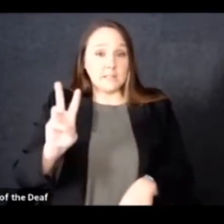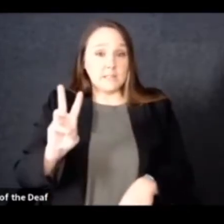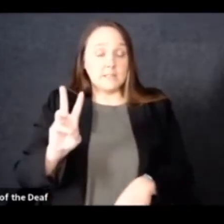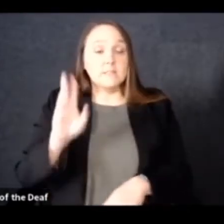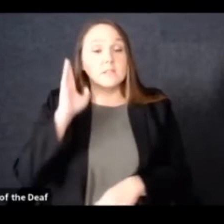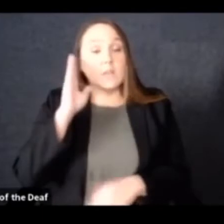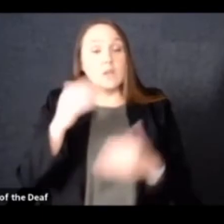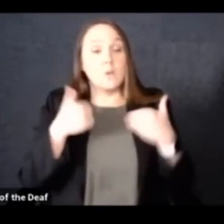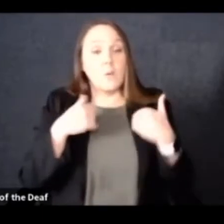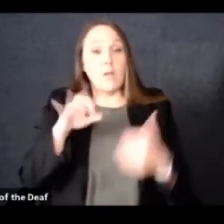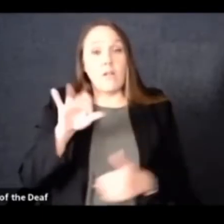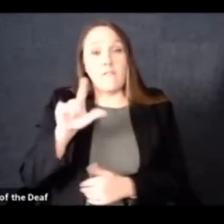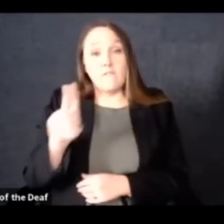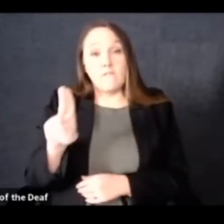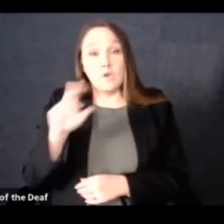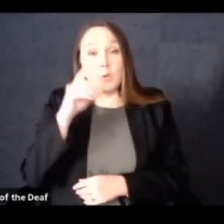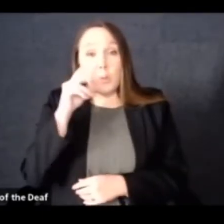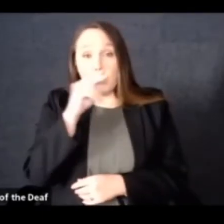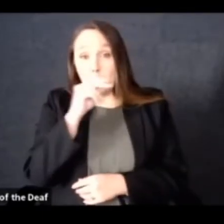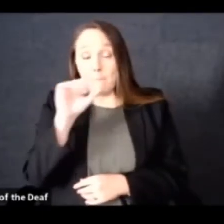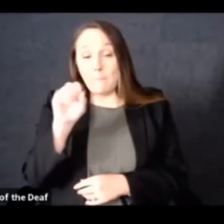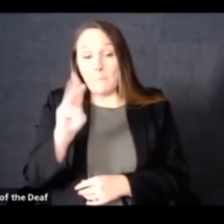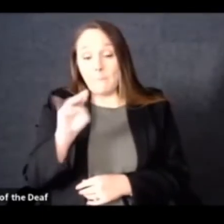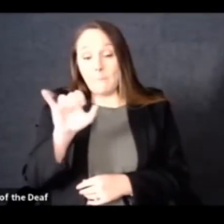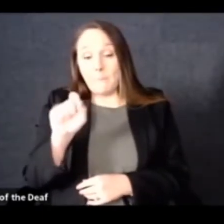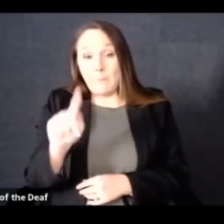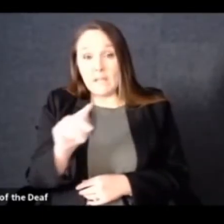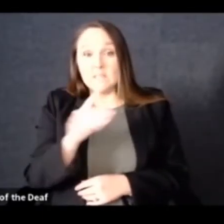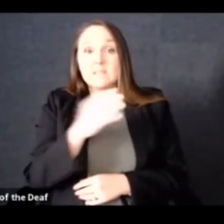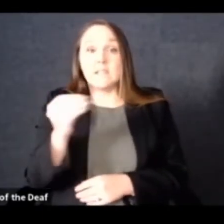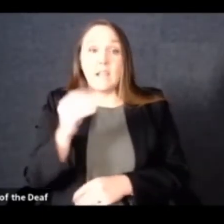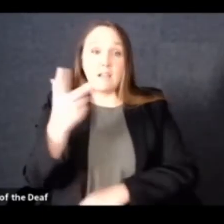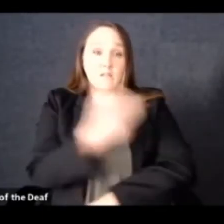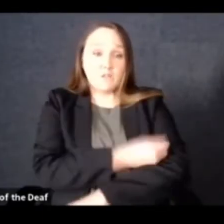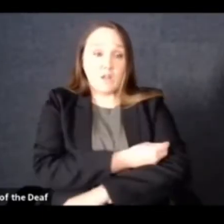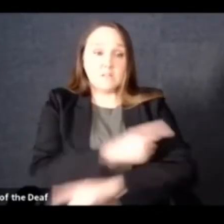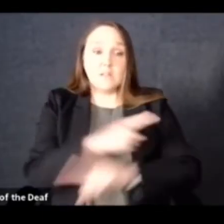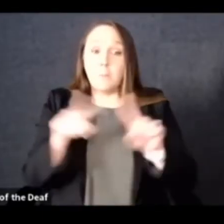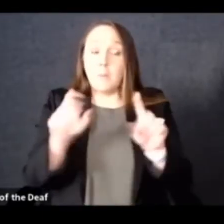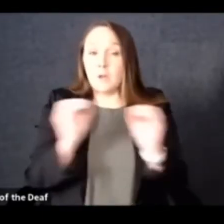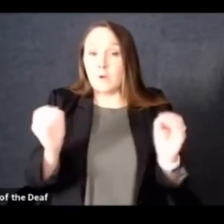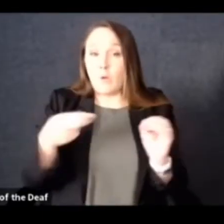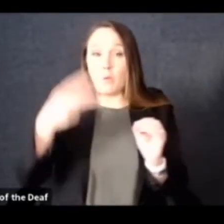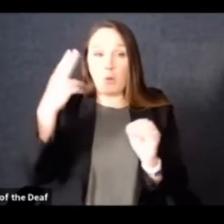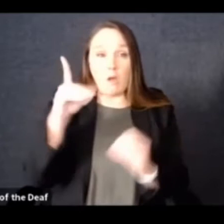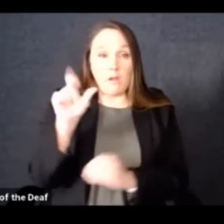We'll have both flu mist and flu shots available. However, we will not have high-dose flu vaccine at this clinic.